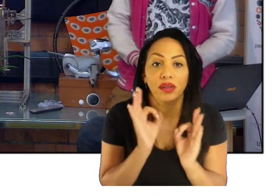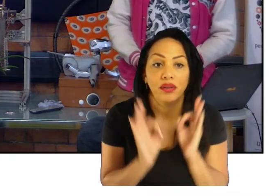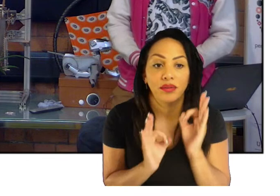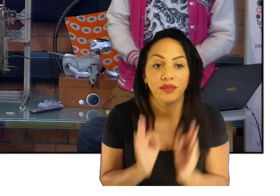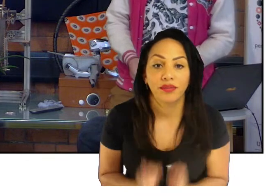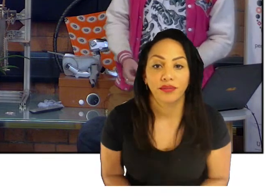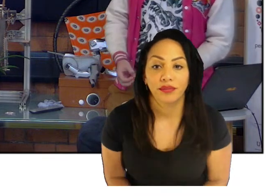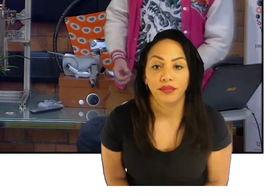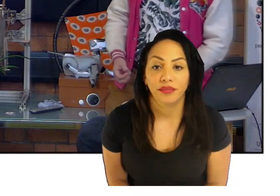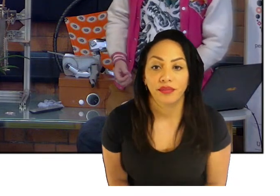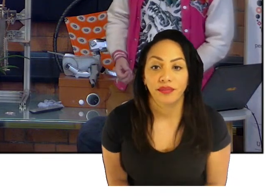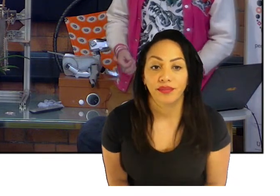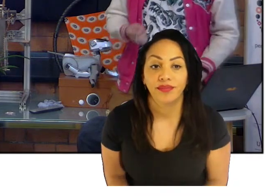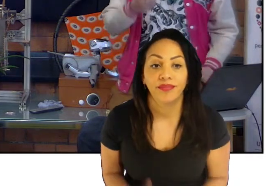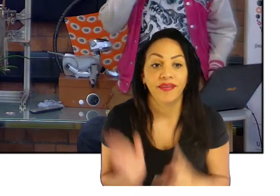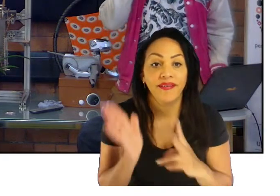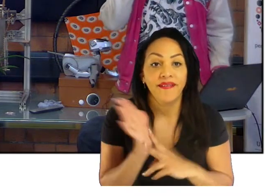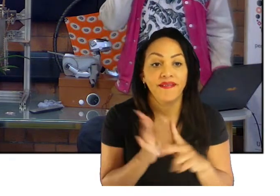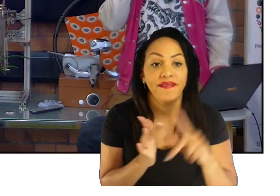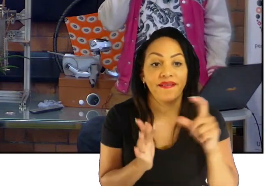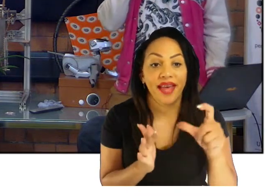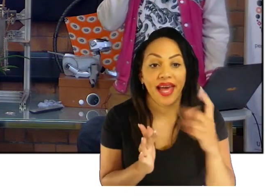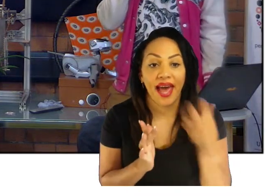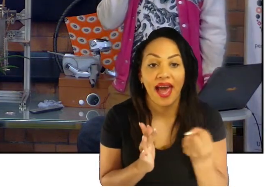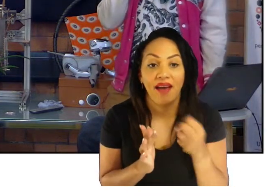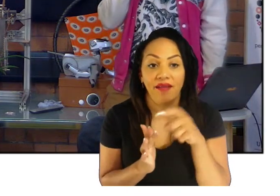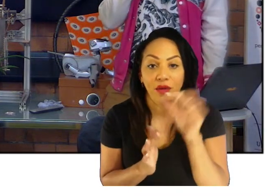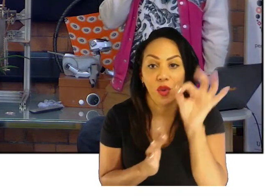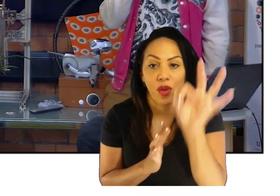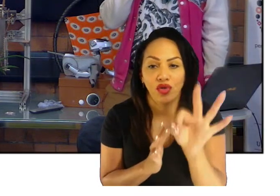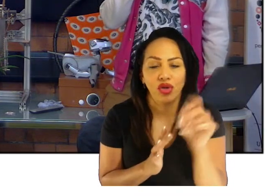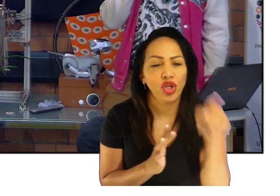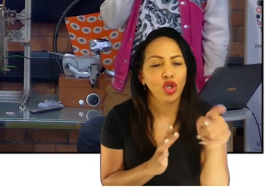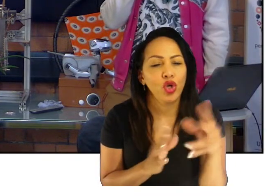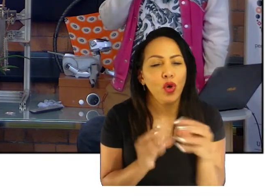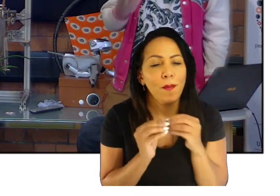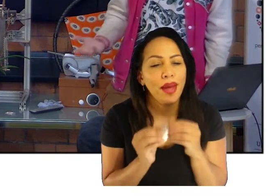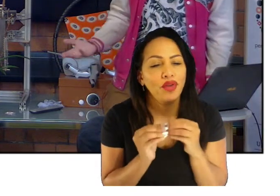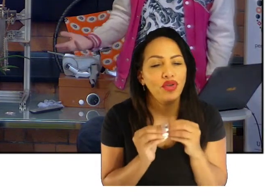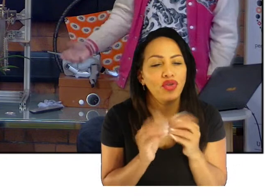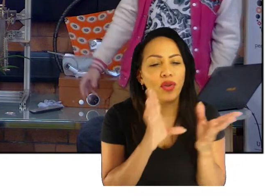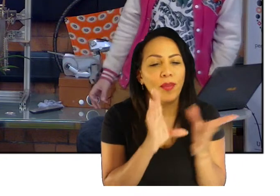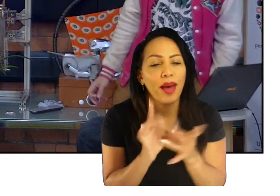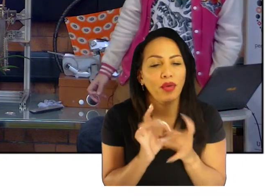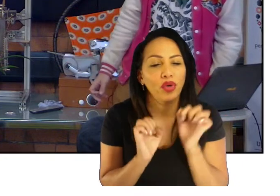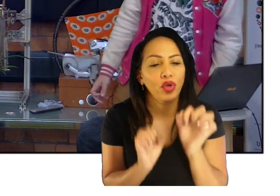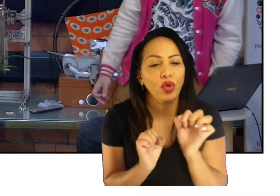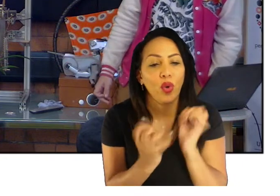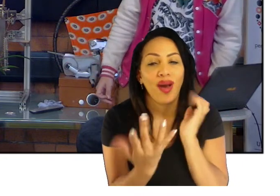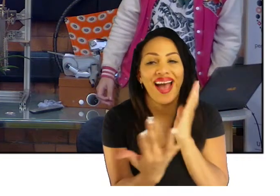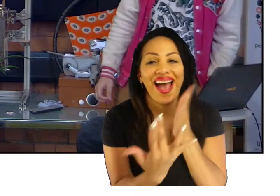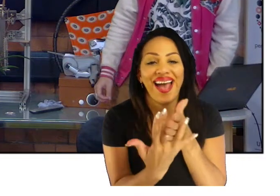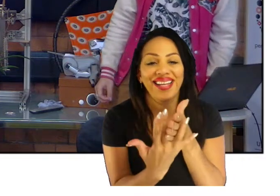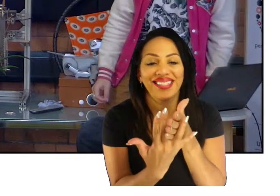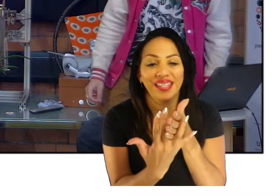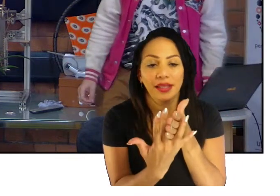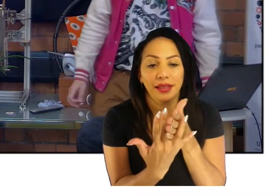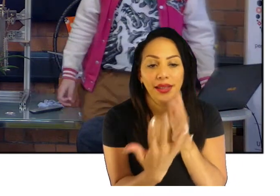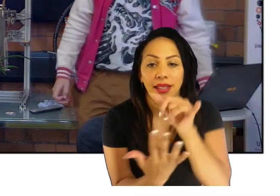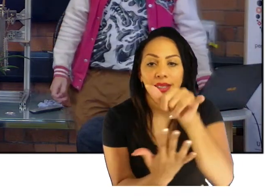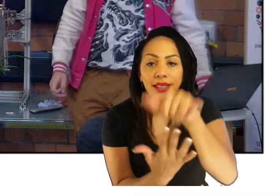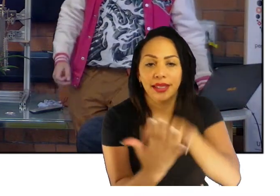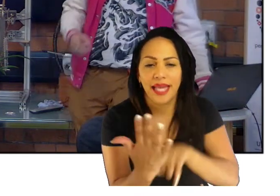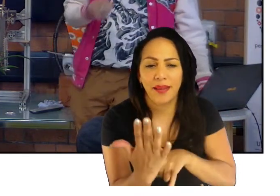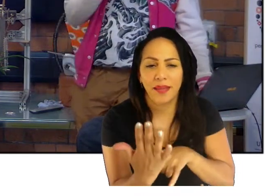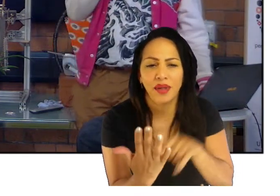I had a question, actually. Cool. You mentioned in the talk about your access statement, and I think you said it was quite cute, or good